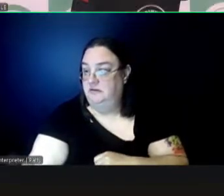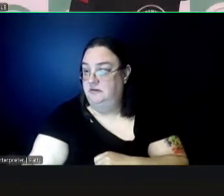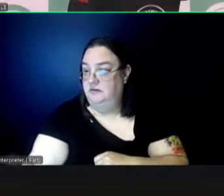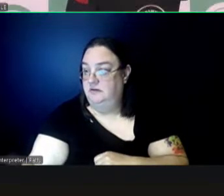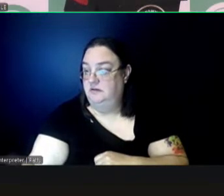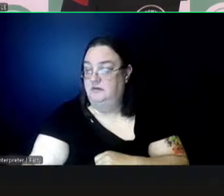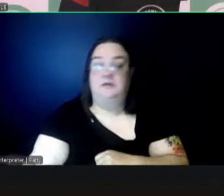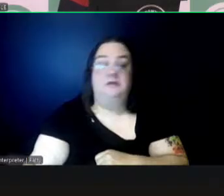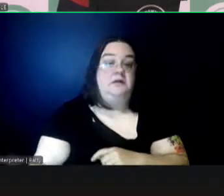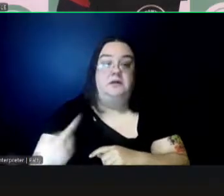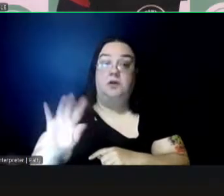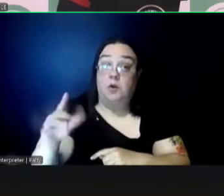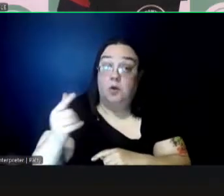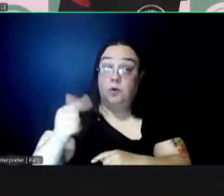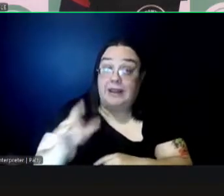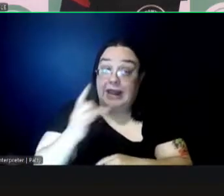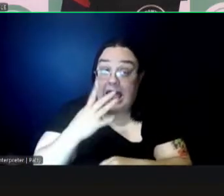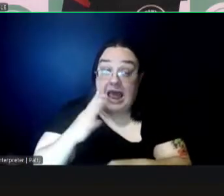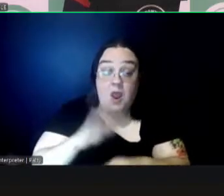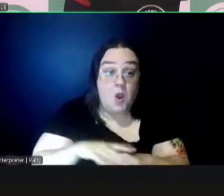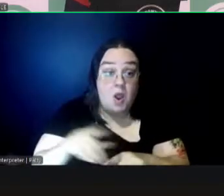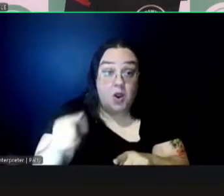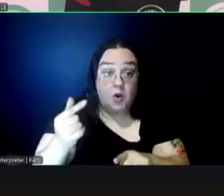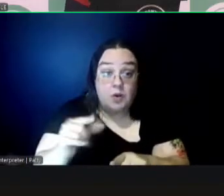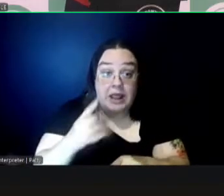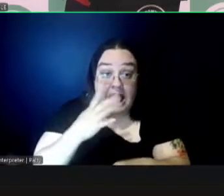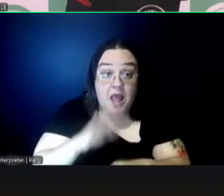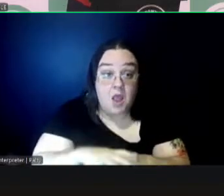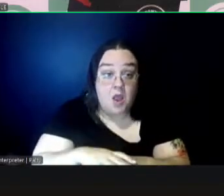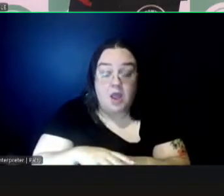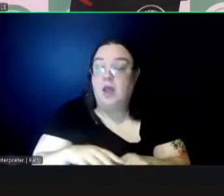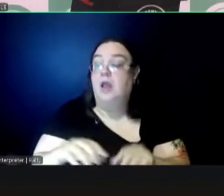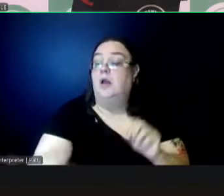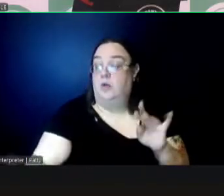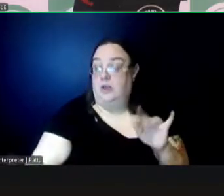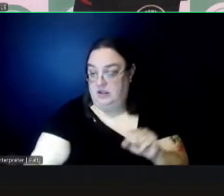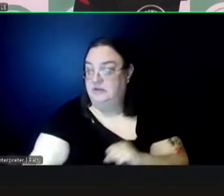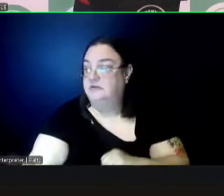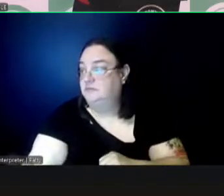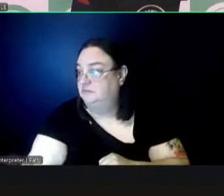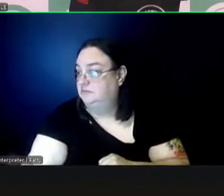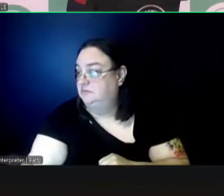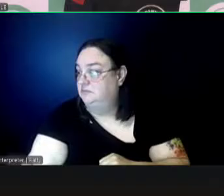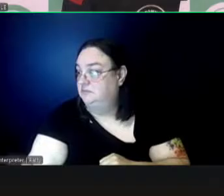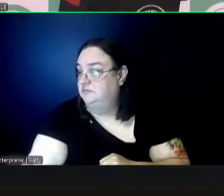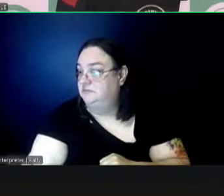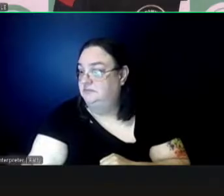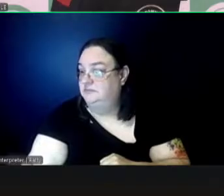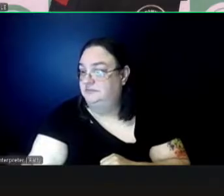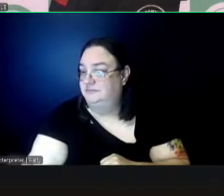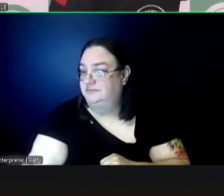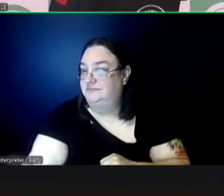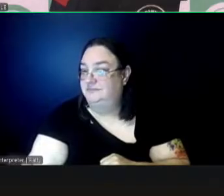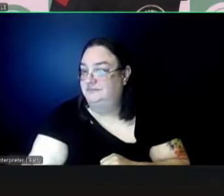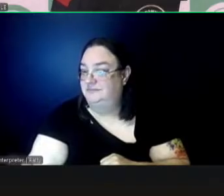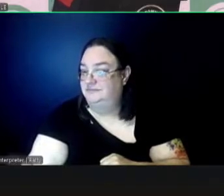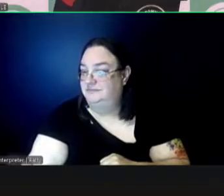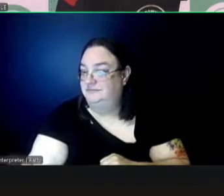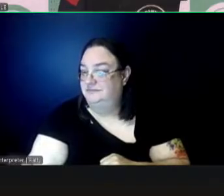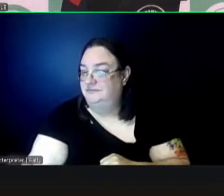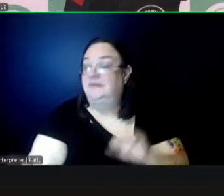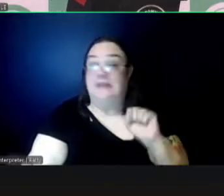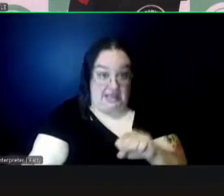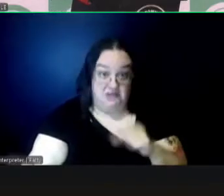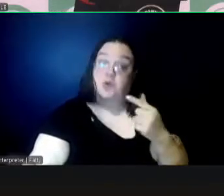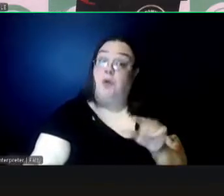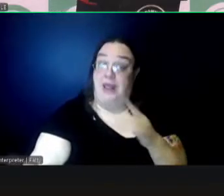Is your green light on? Is your green light on? Oh, yes, it is. Sheila Sallow, Ward 2. Green light is on.